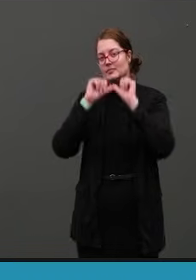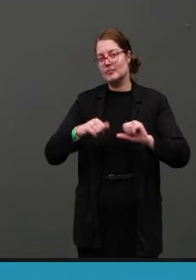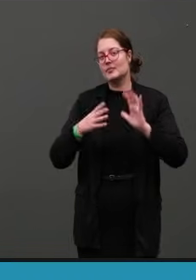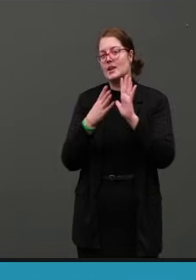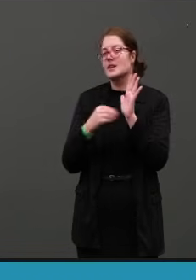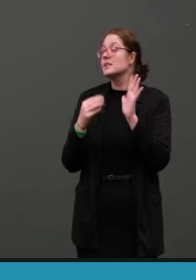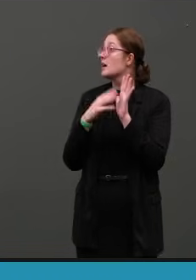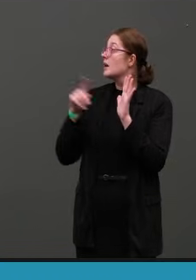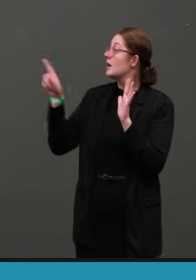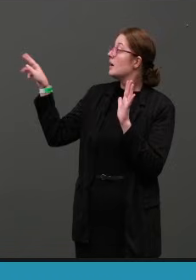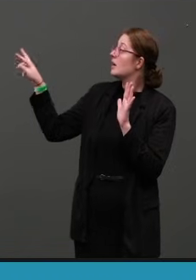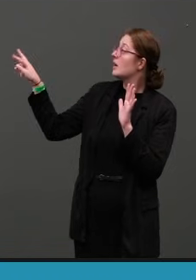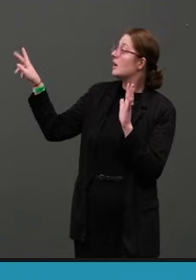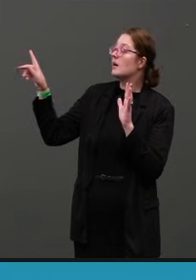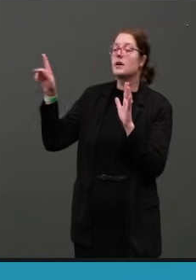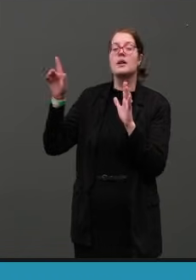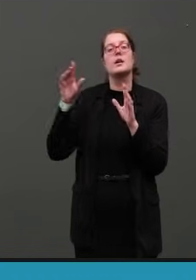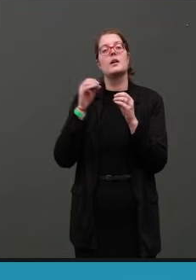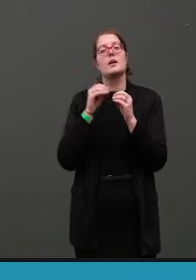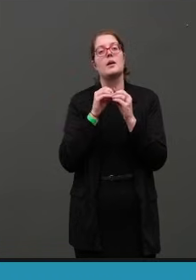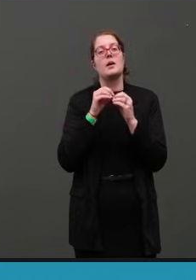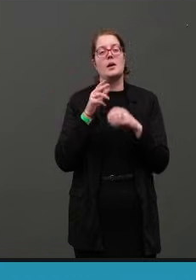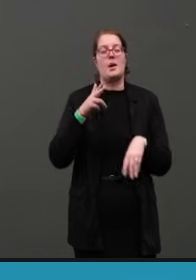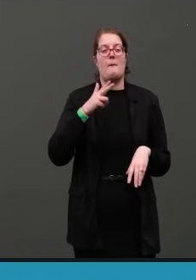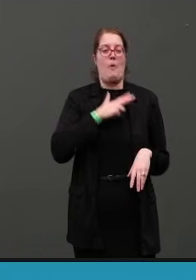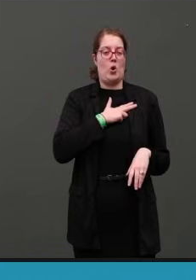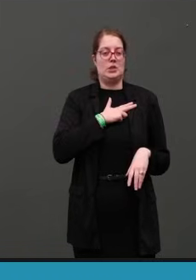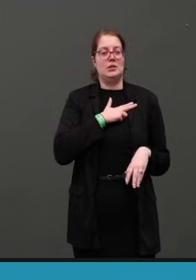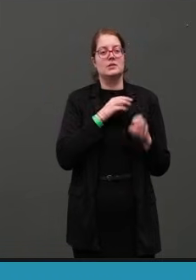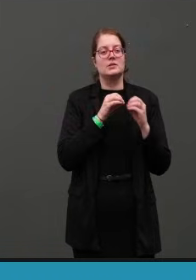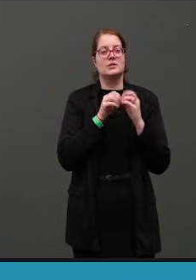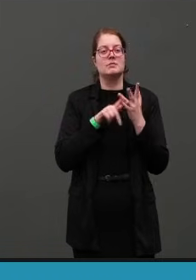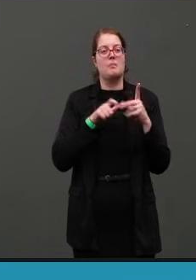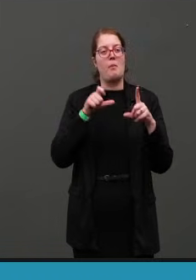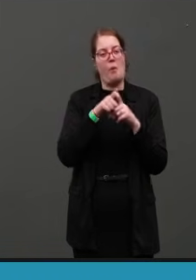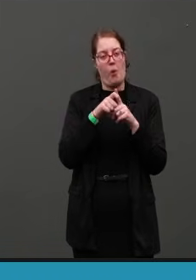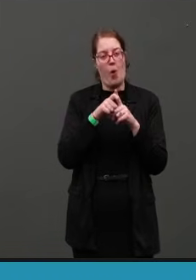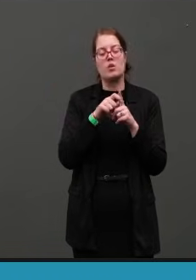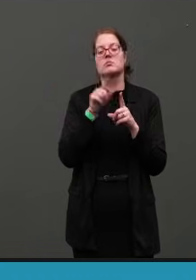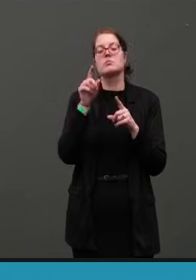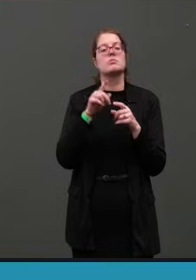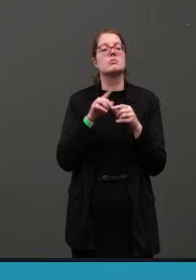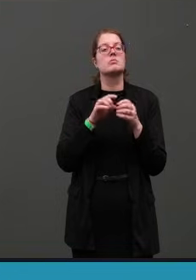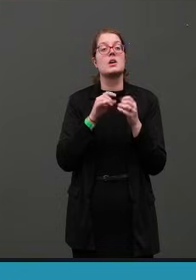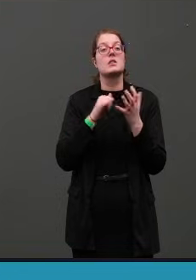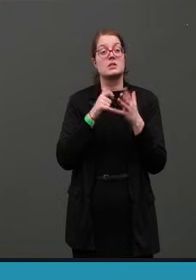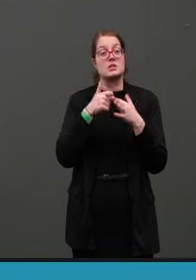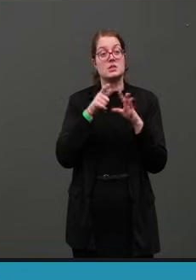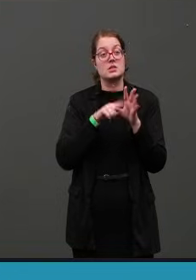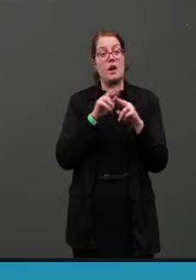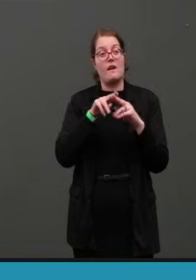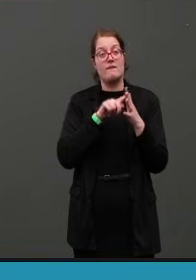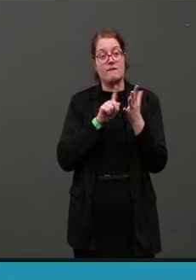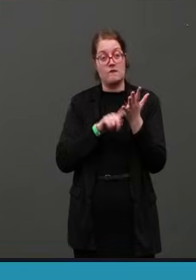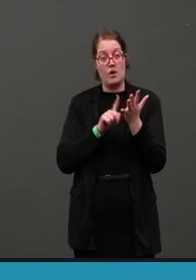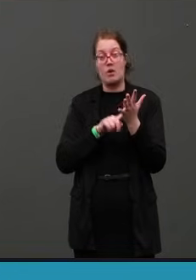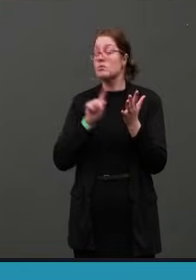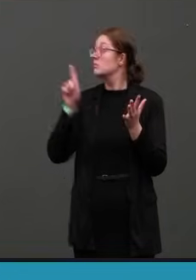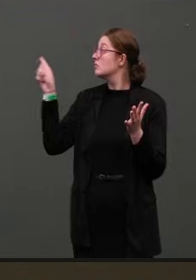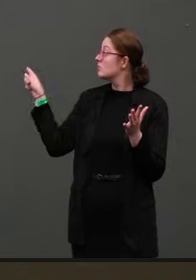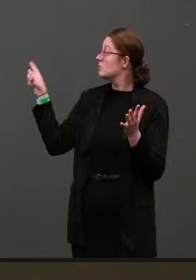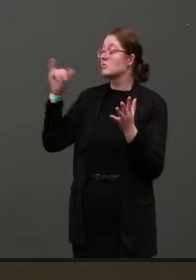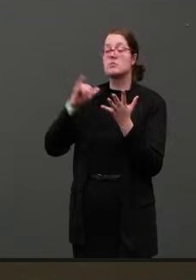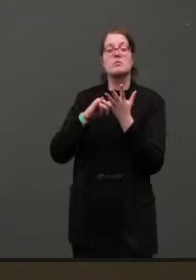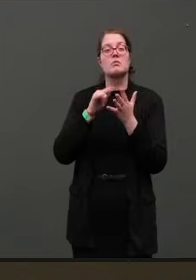Craig Bond films, Skyfall and the very next movie, Spectre. Now, both films are directed by the same guy, by Sam Mendes, and yet they couldn't be more